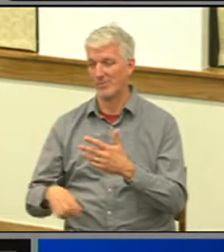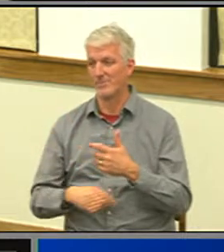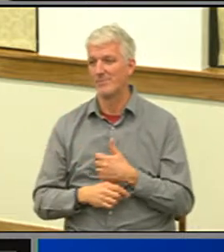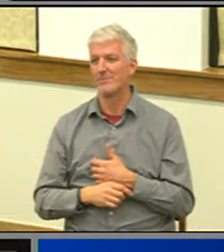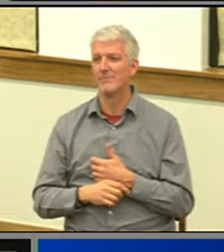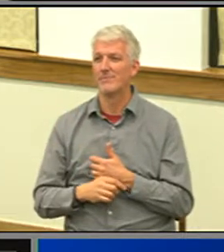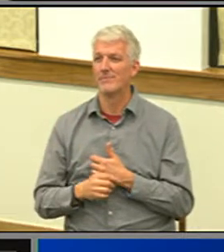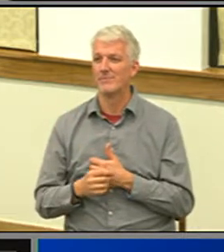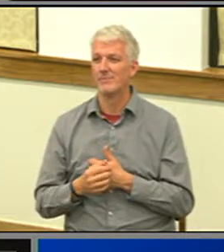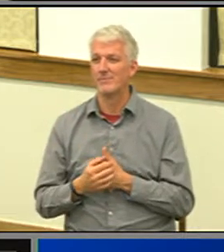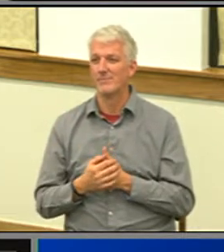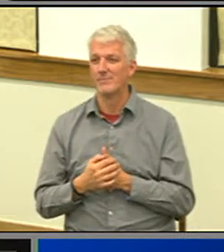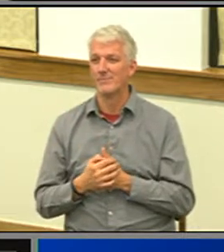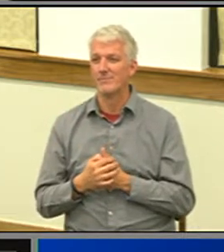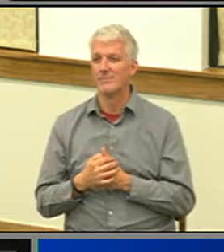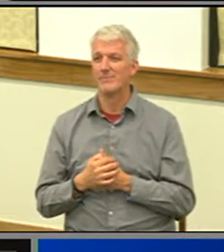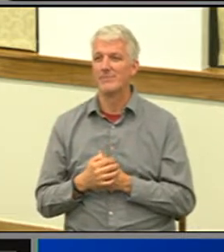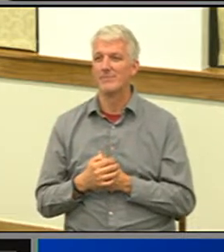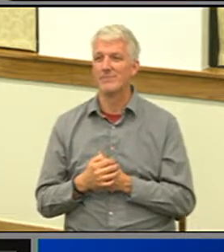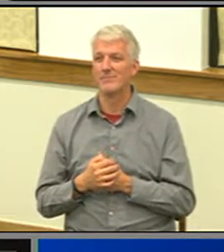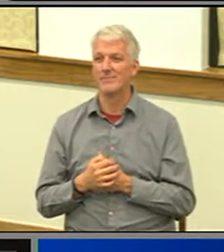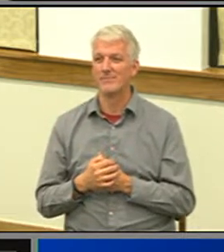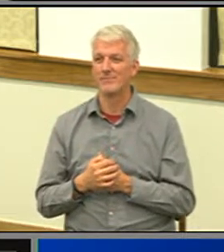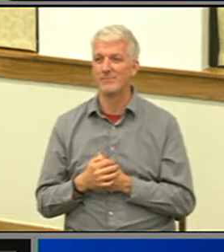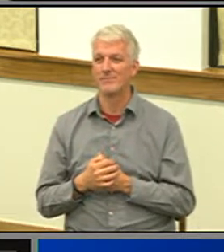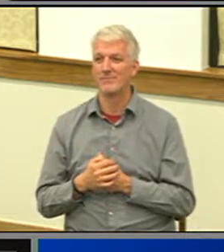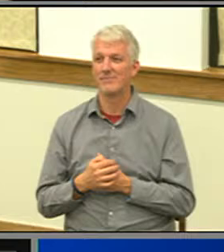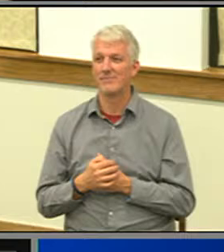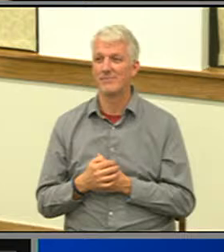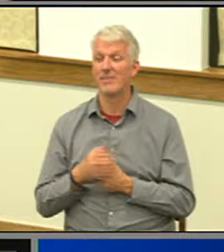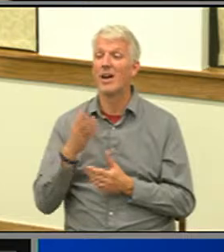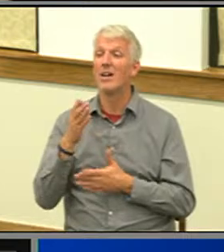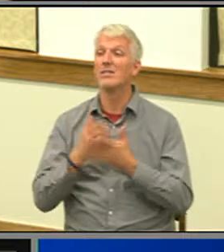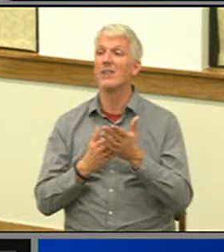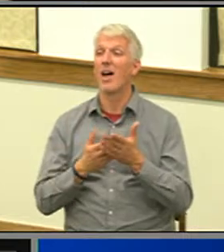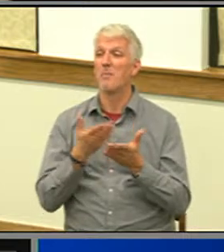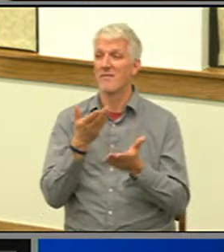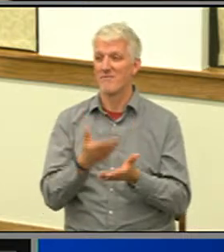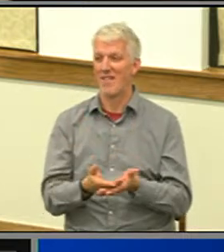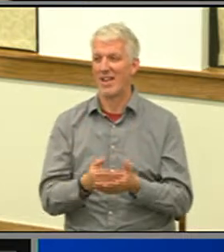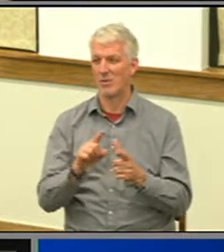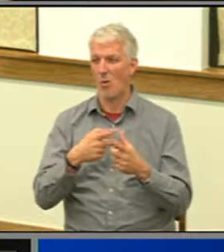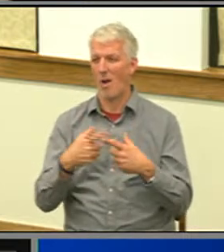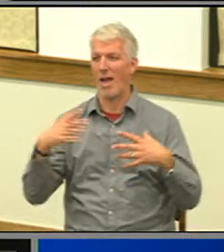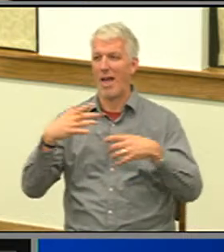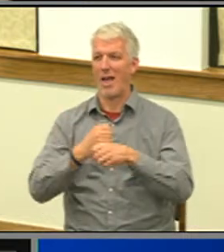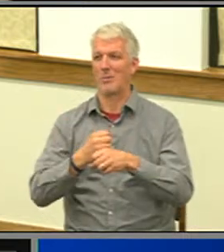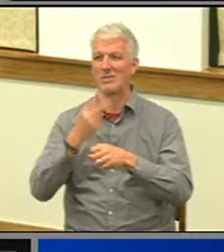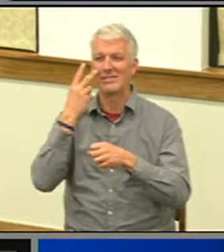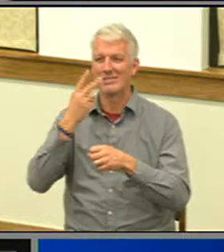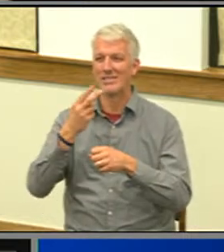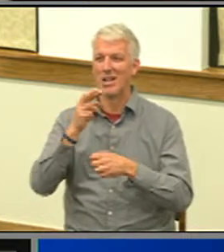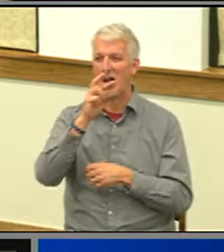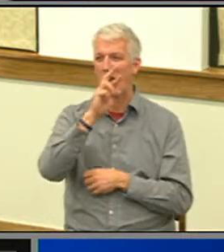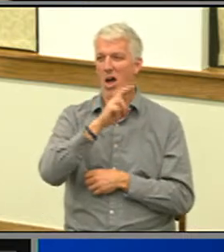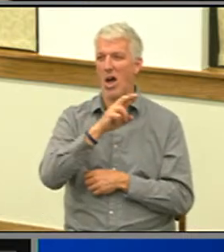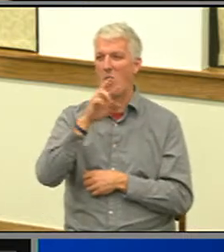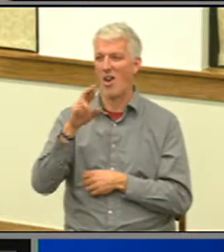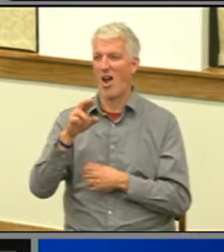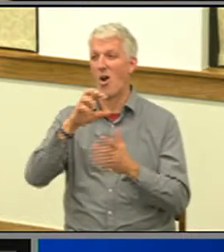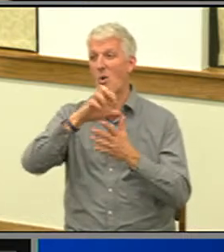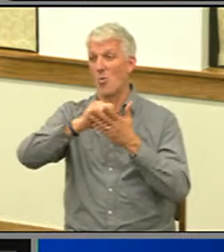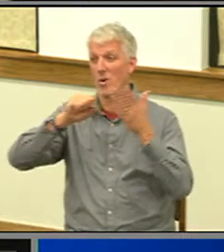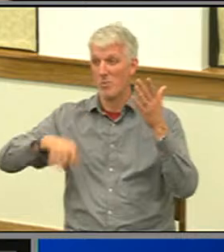Street. All right, some facts or acronyms to keep in mind. R&R stands for remove